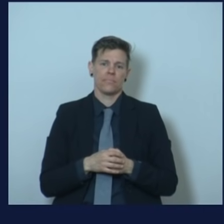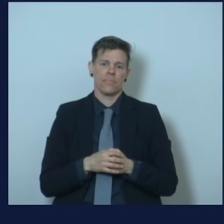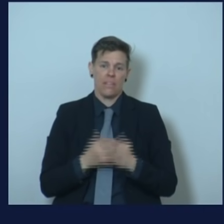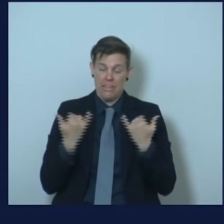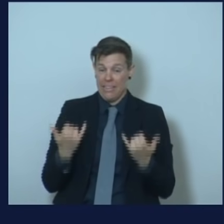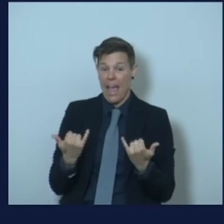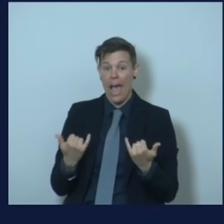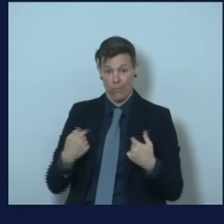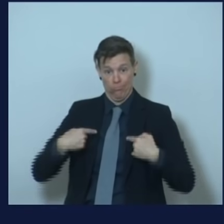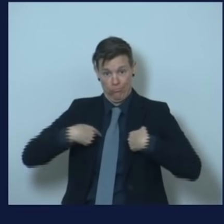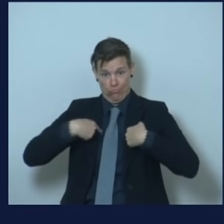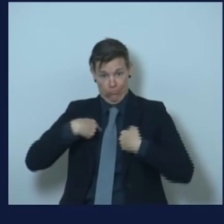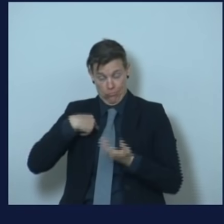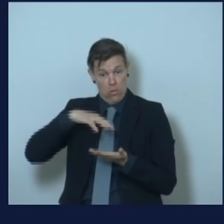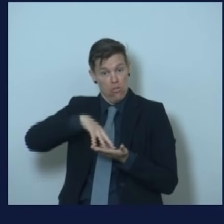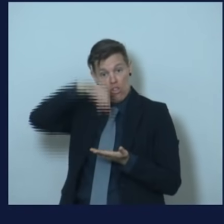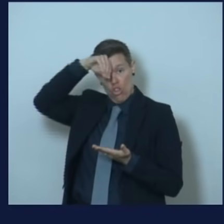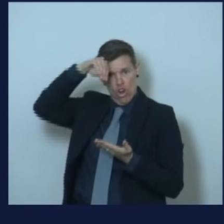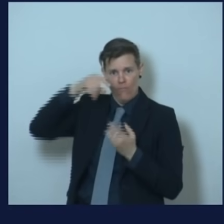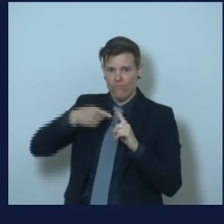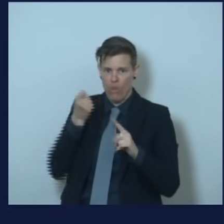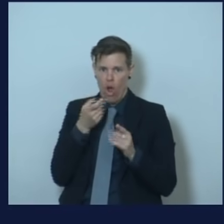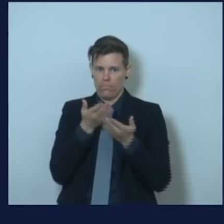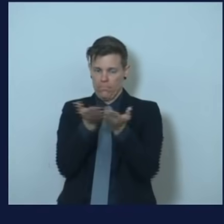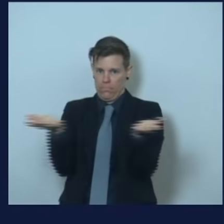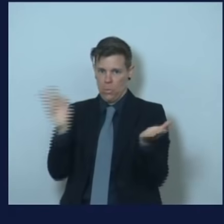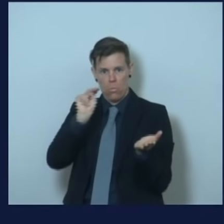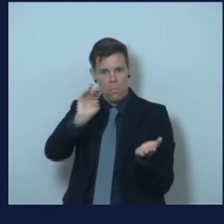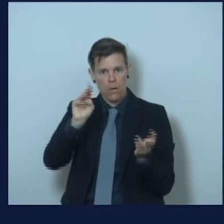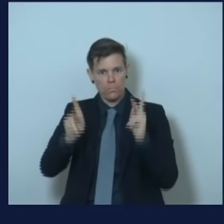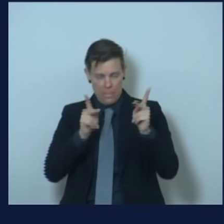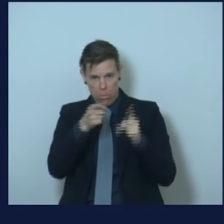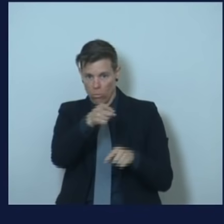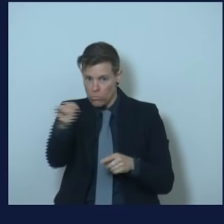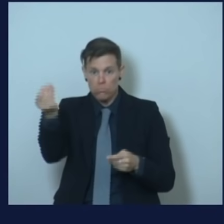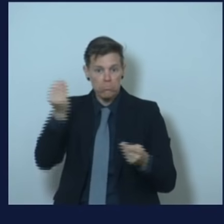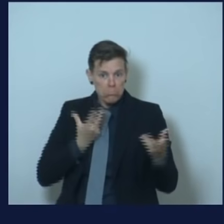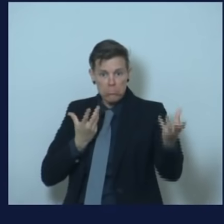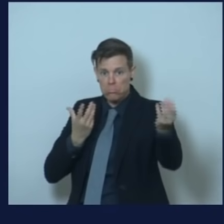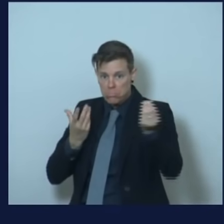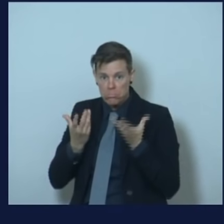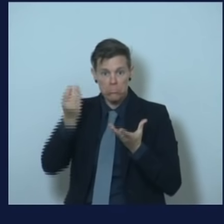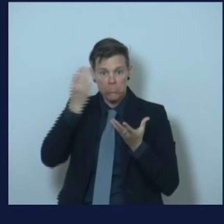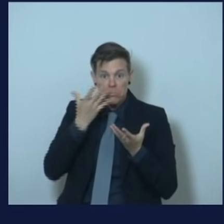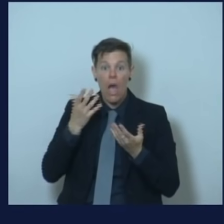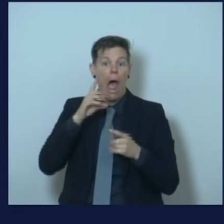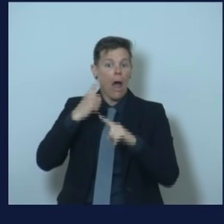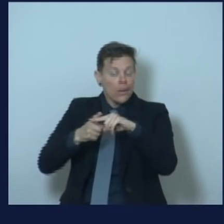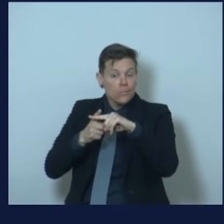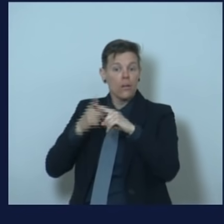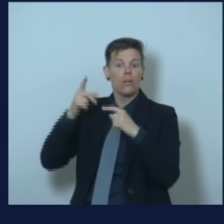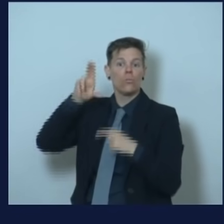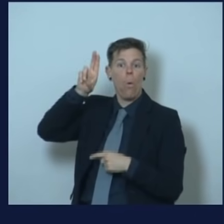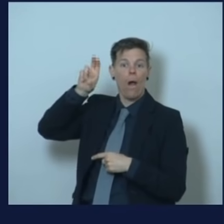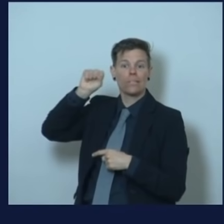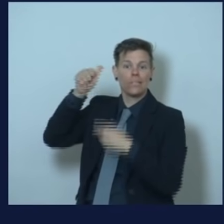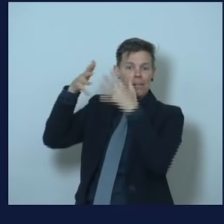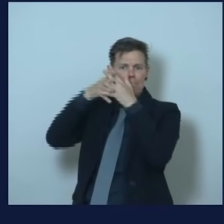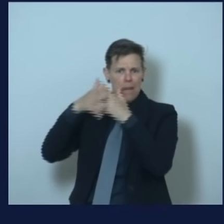by New Mexicans. It is certainly being promoted in the country that there are going to be deaths